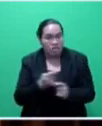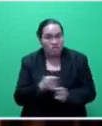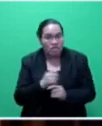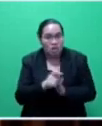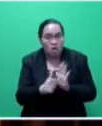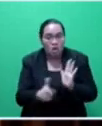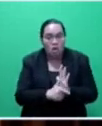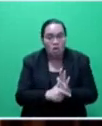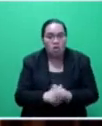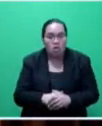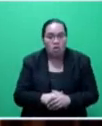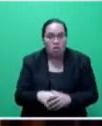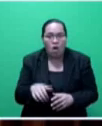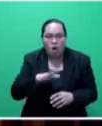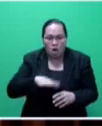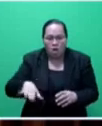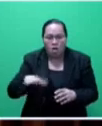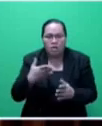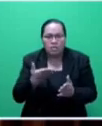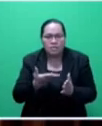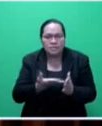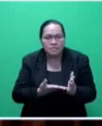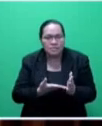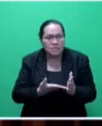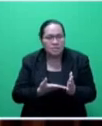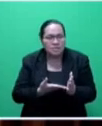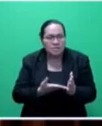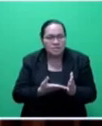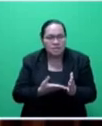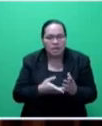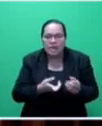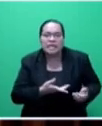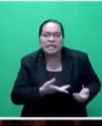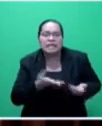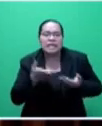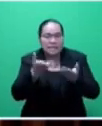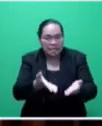that all the discretion is given to the minister.